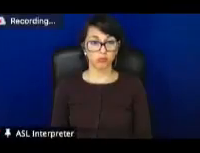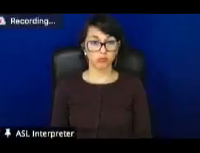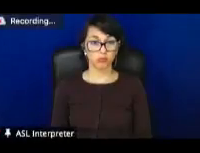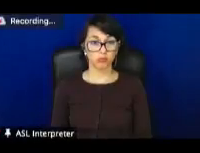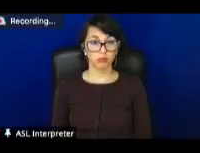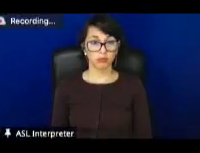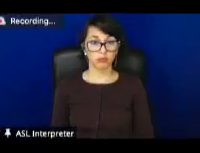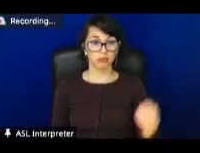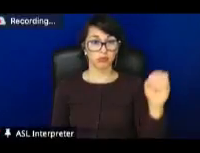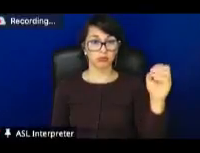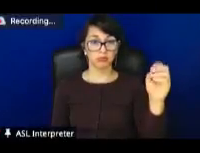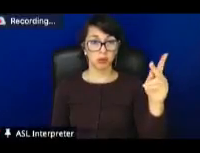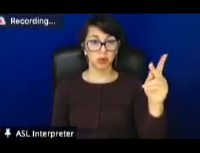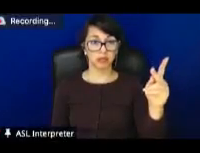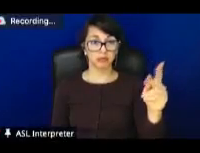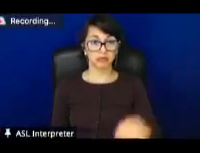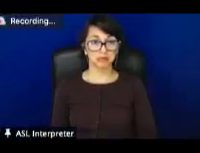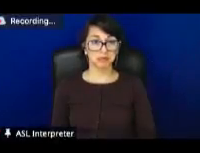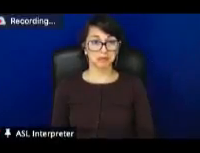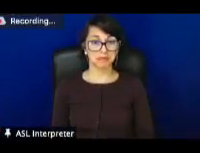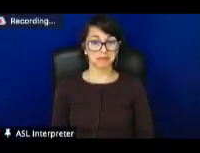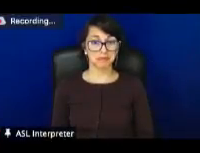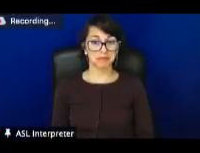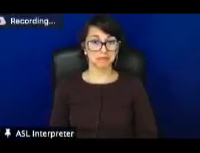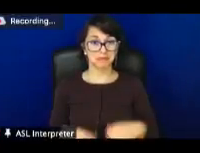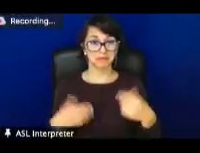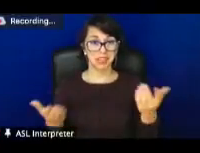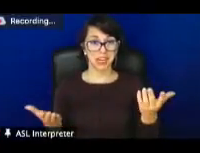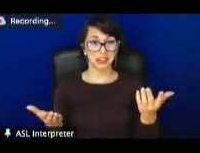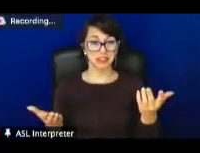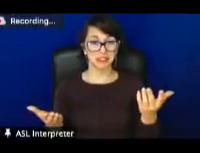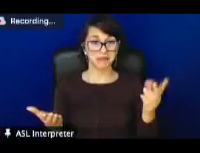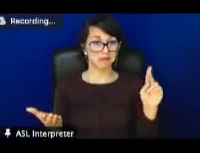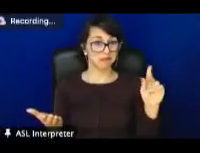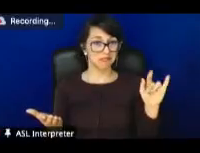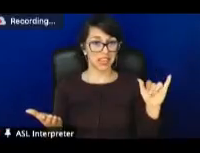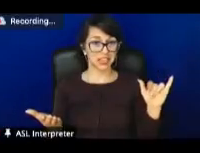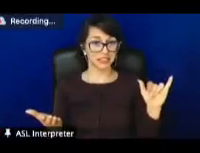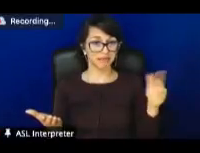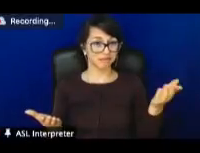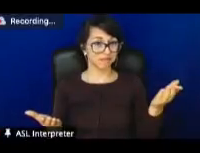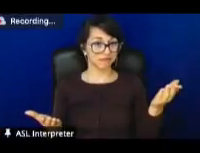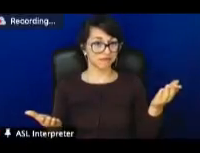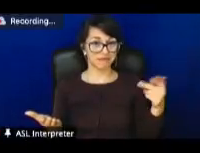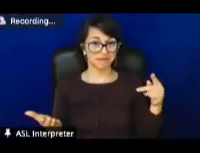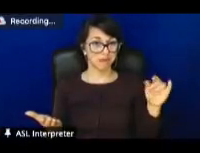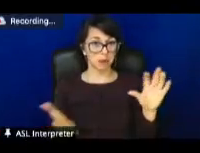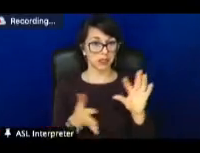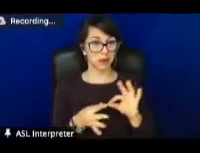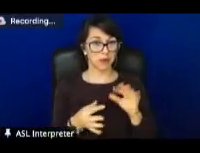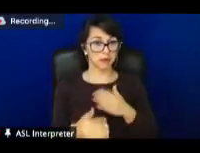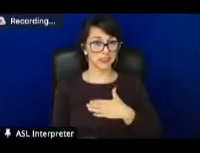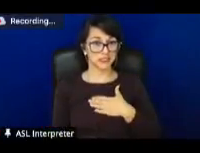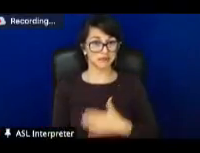Okay, well then, Katie, public comment, please.